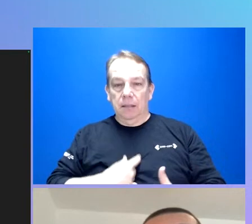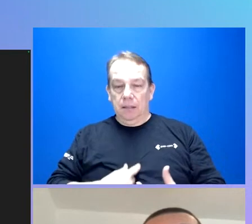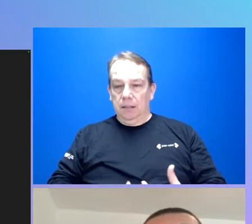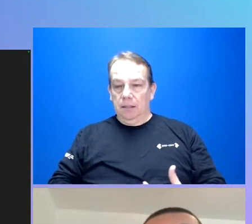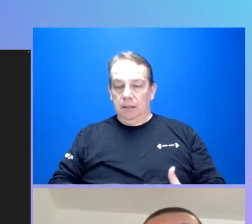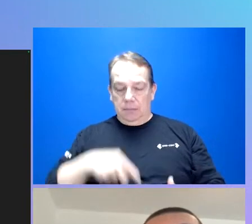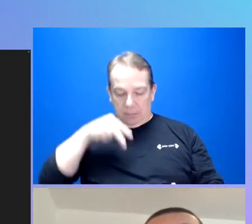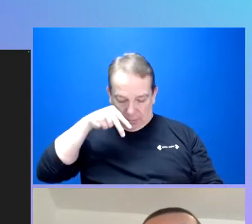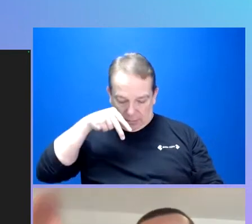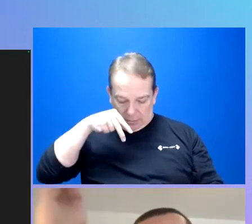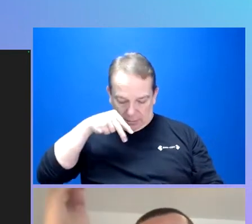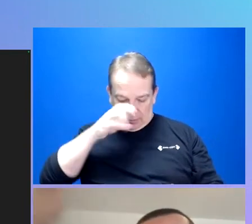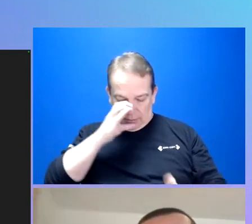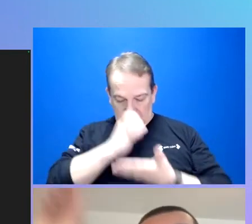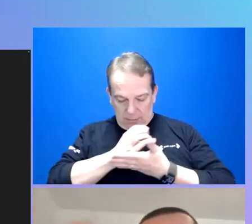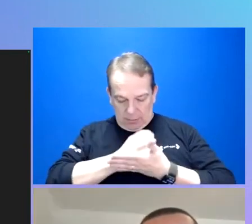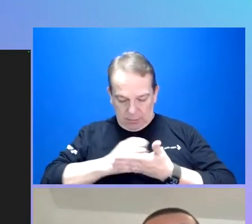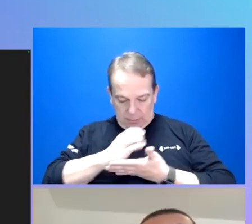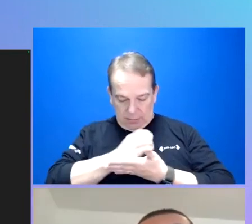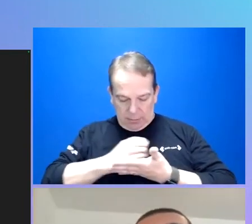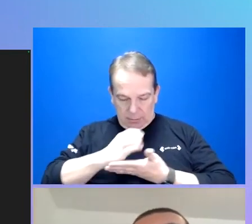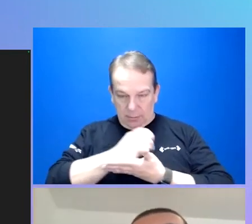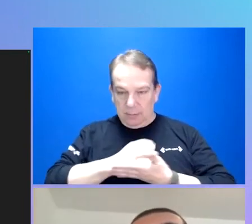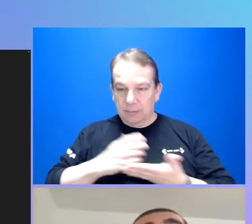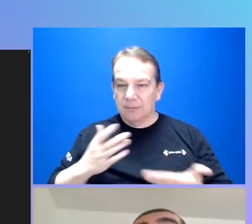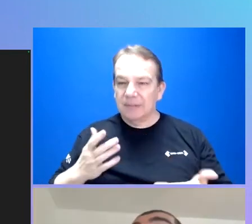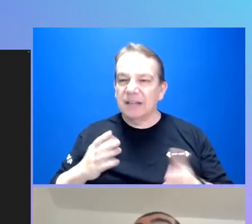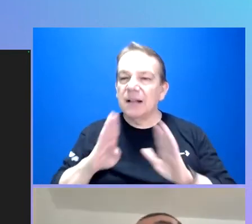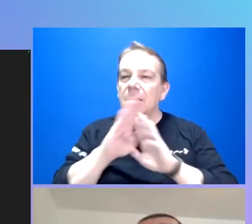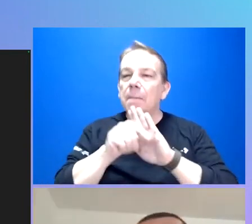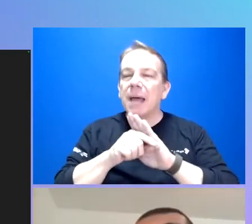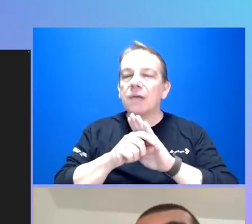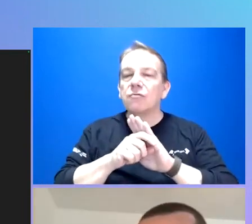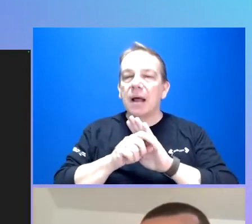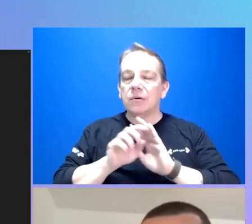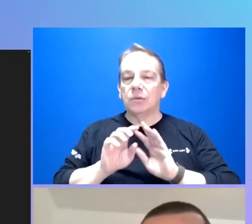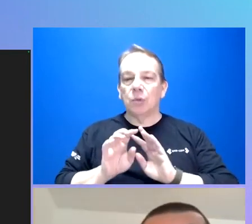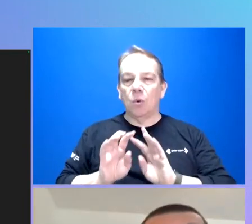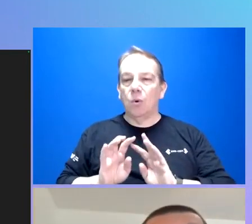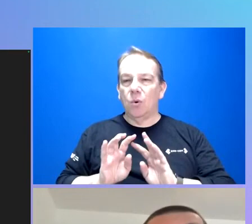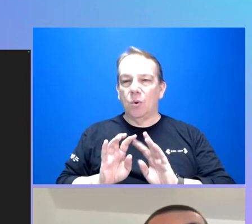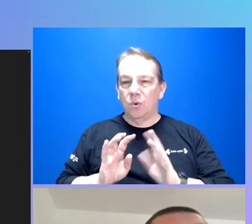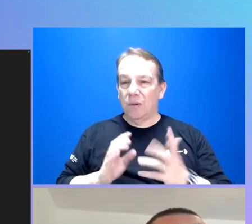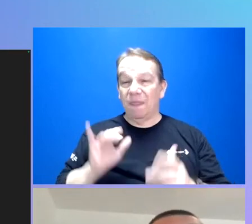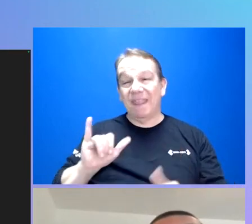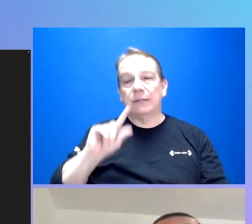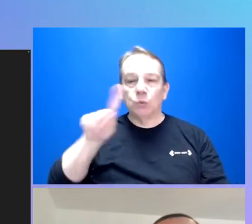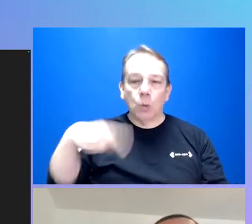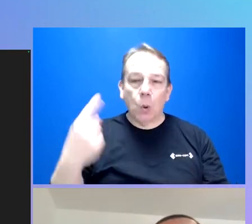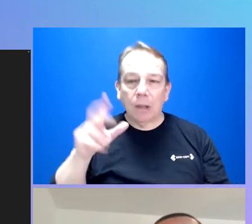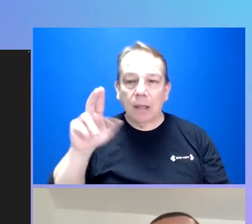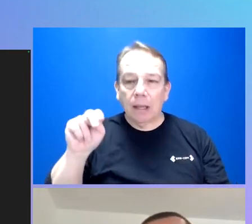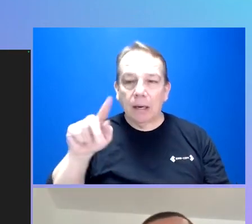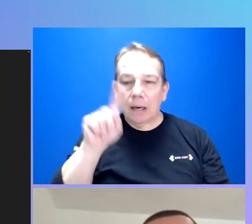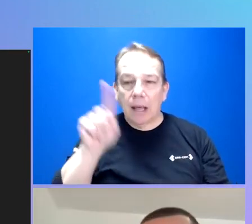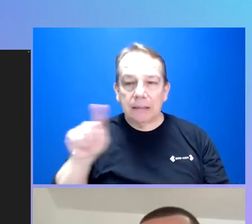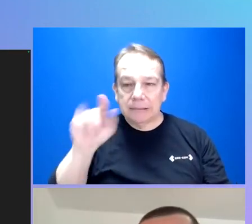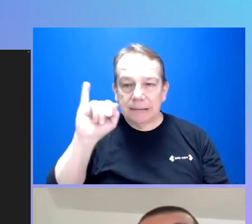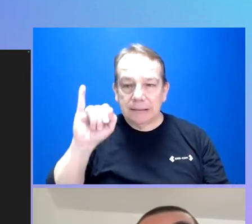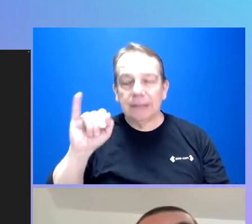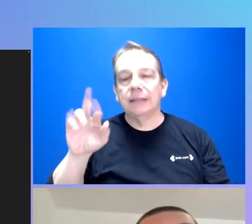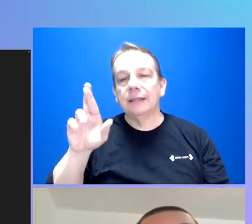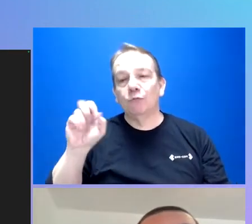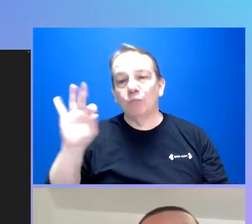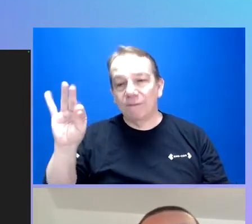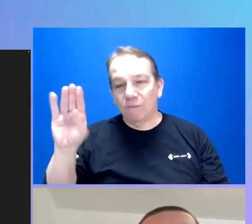necktie. And he's off in the background there. That is the only Nazi reference in the talk. We've got that out of